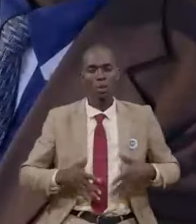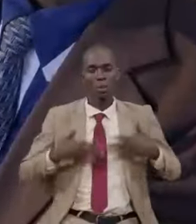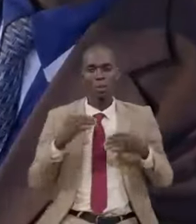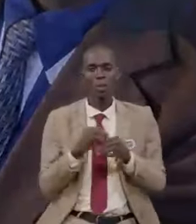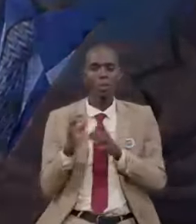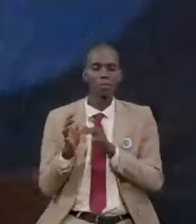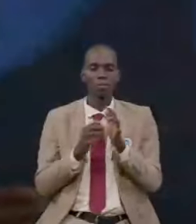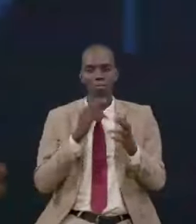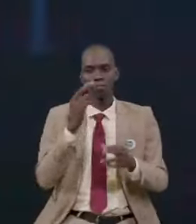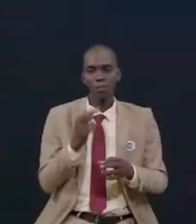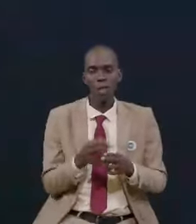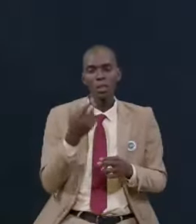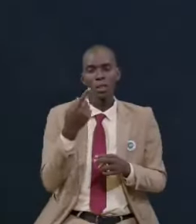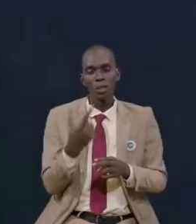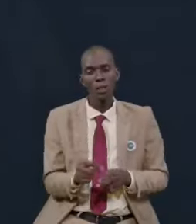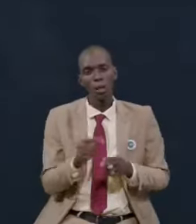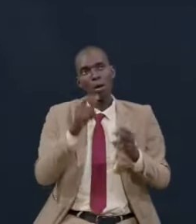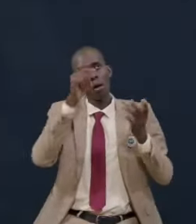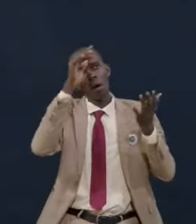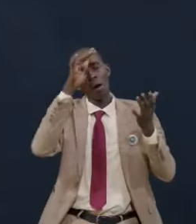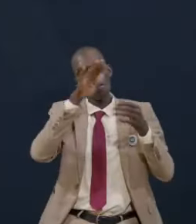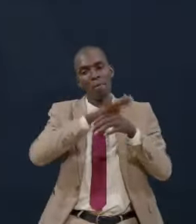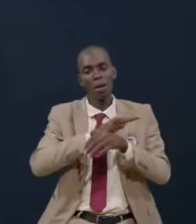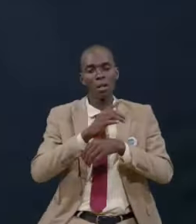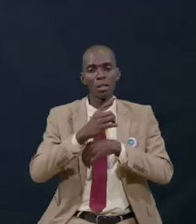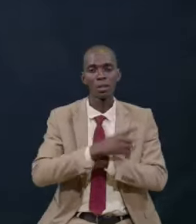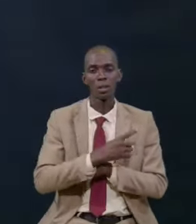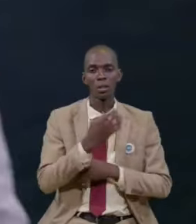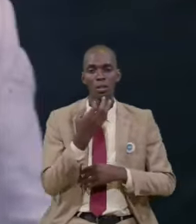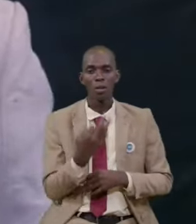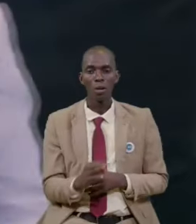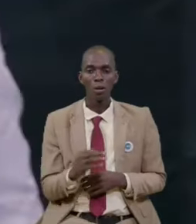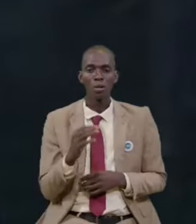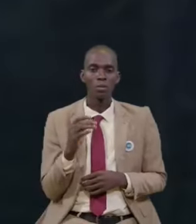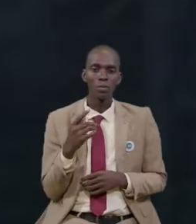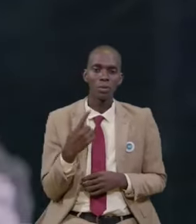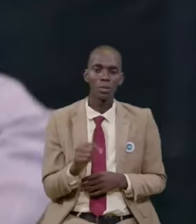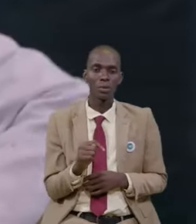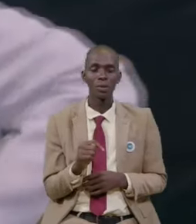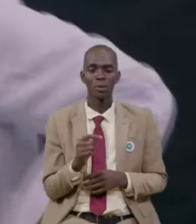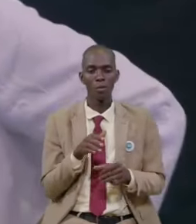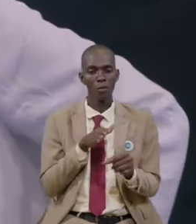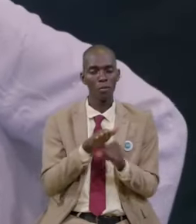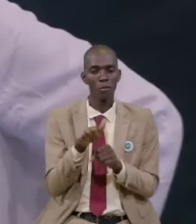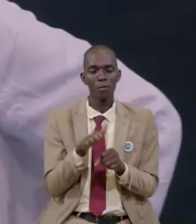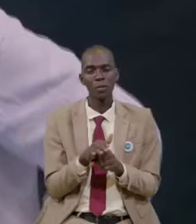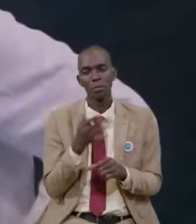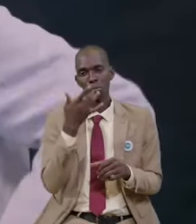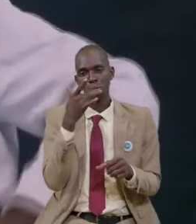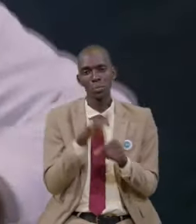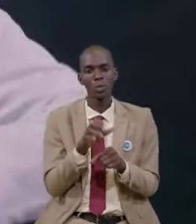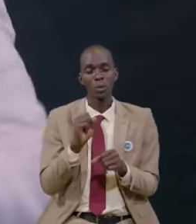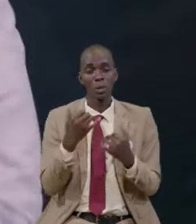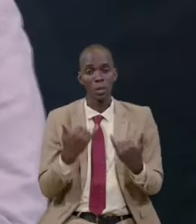of his fulfilled promises. Let's come to number one. Number one is the